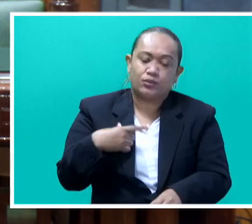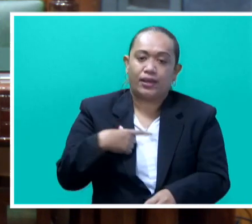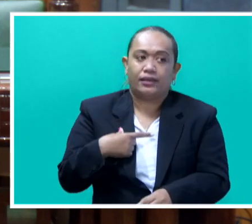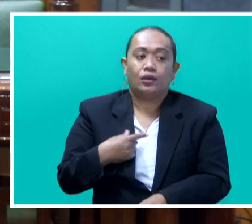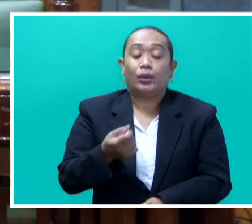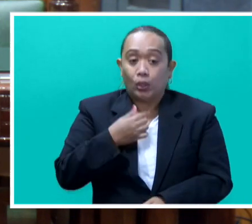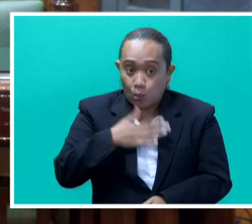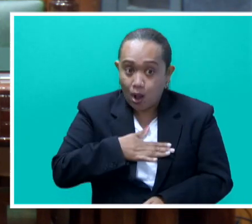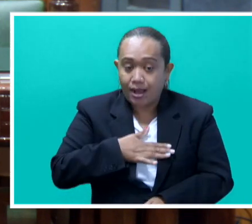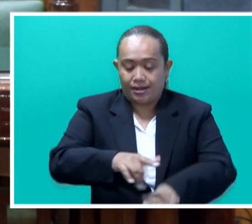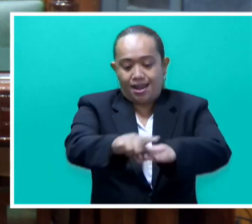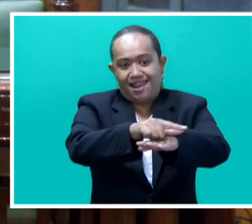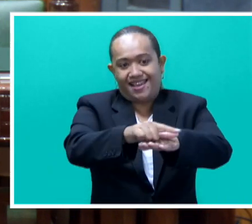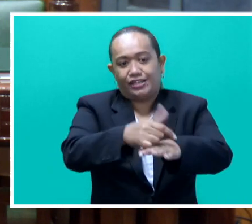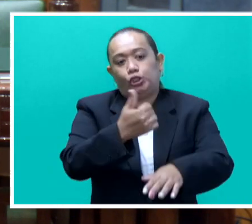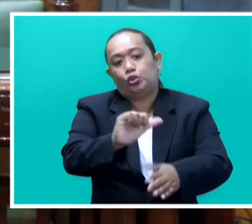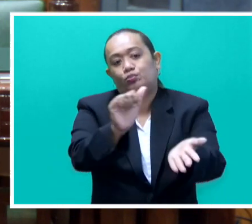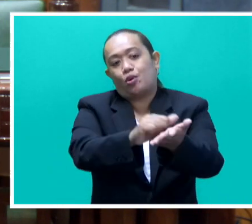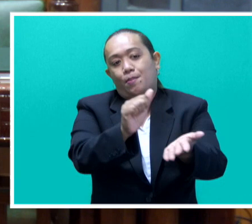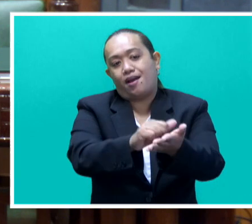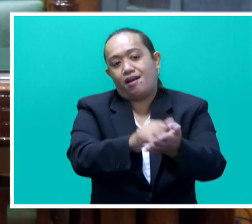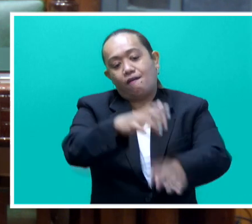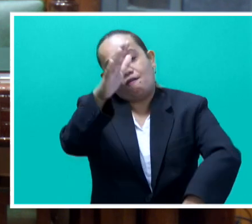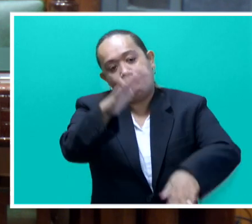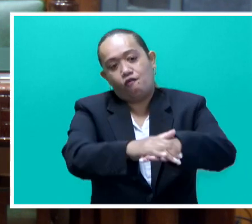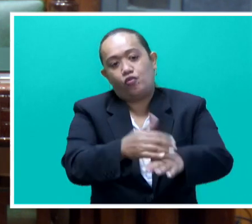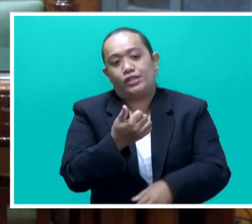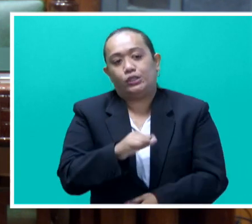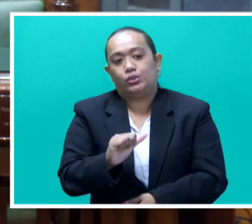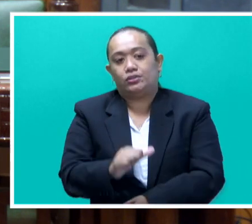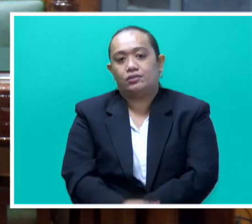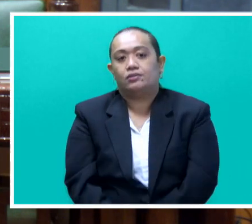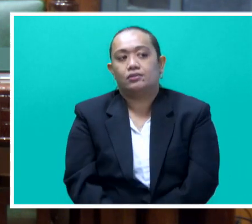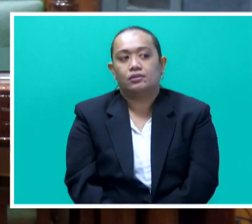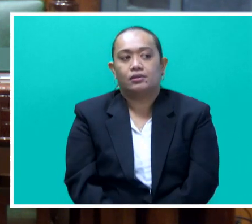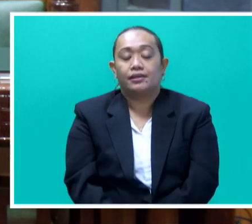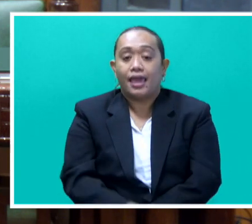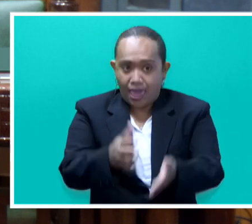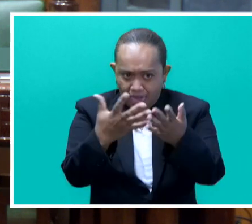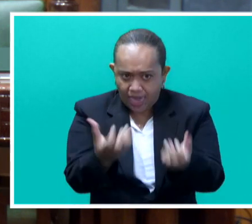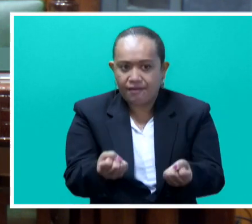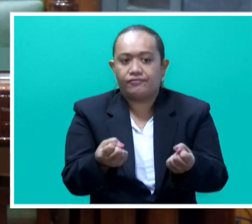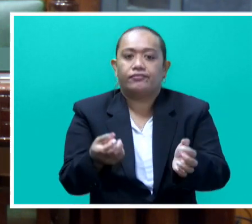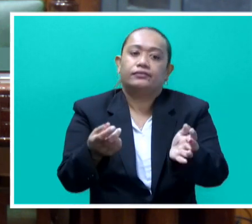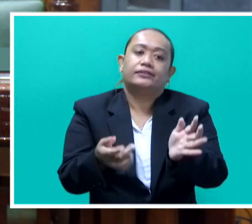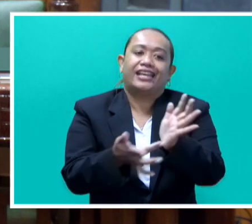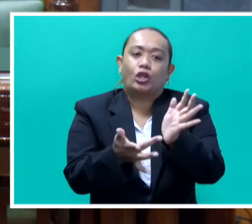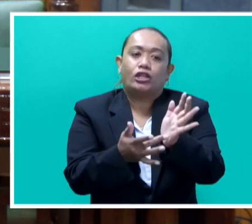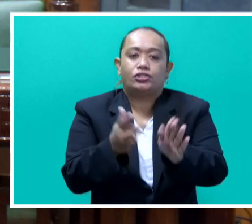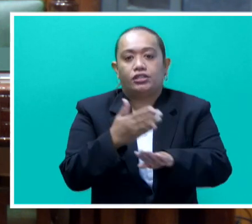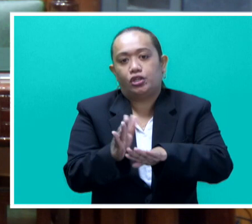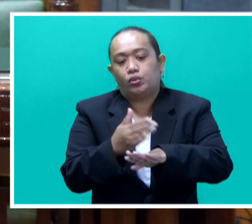land should be utilized to its maximum, and that can be done now with new technologies that we have and